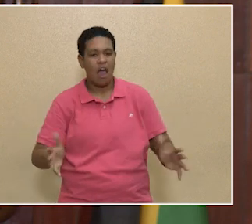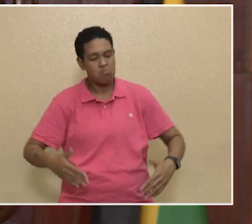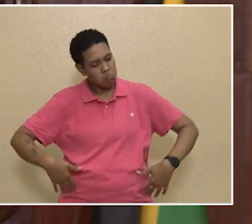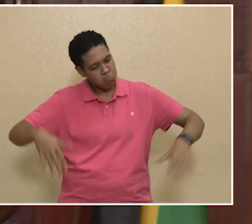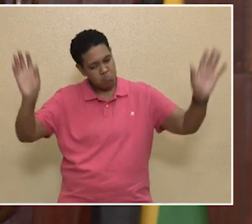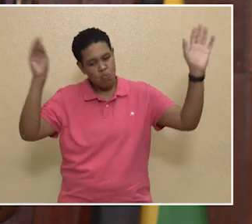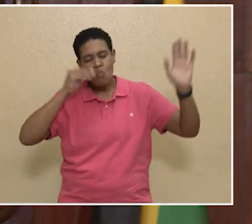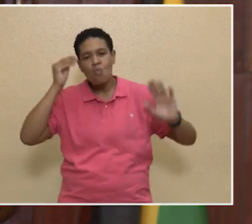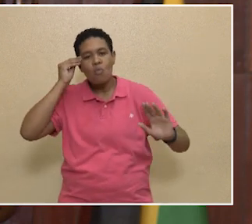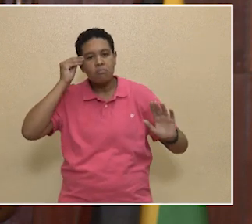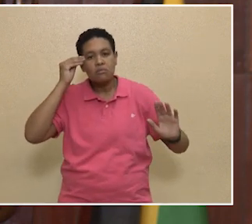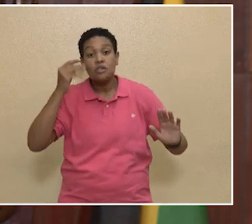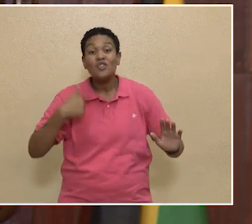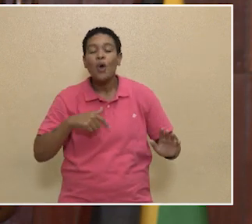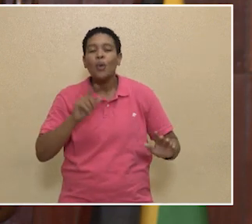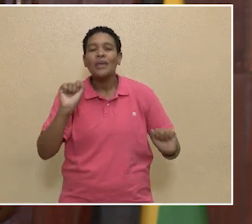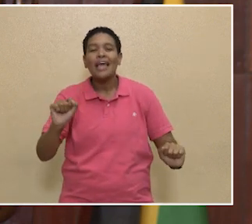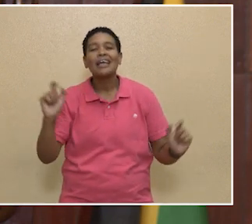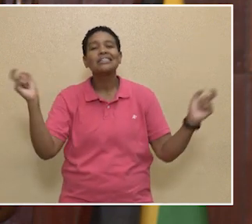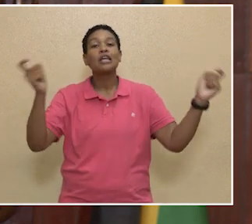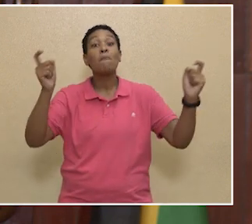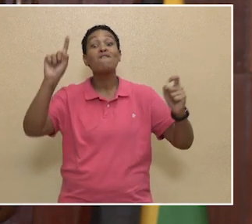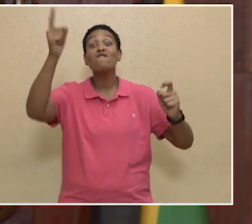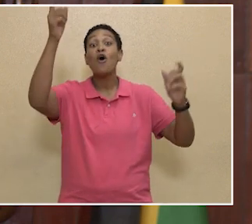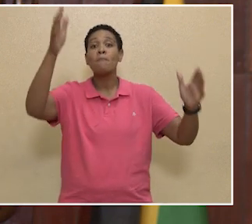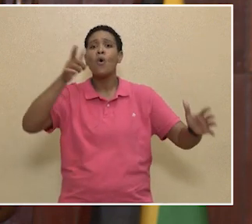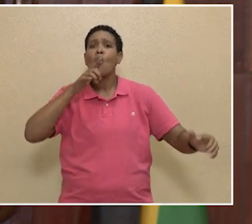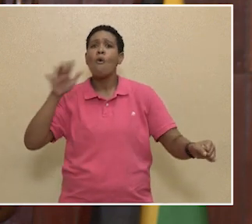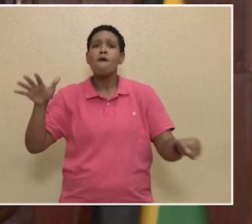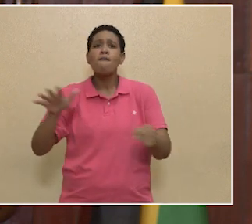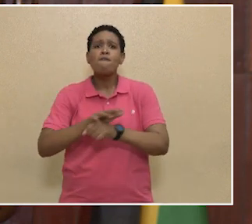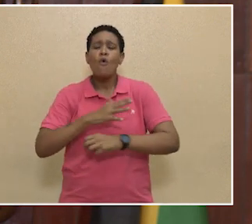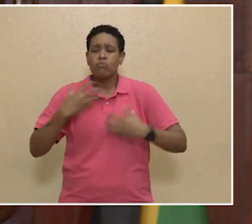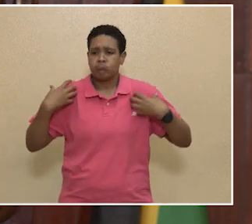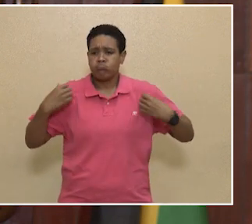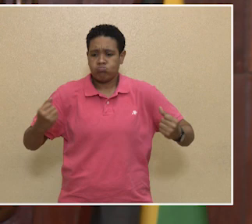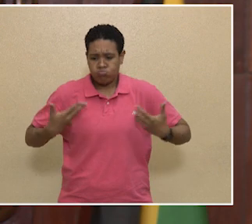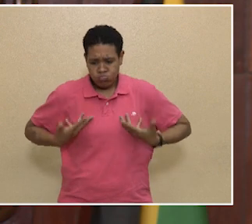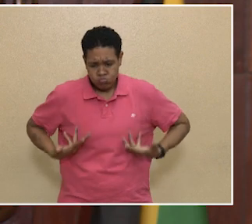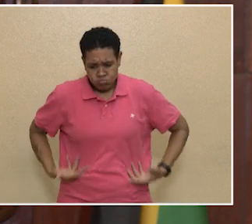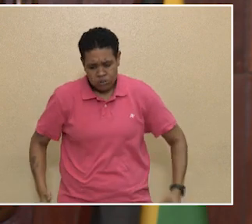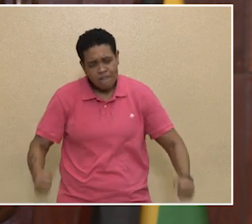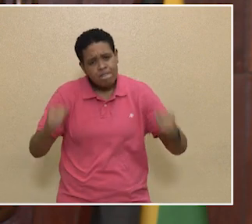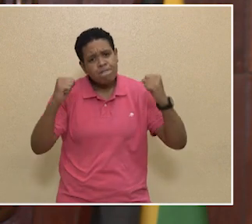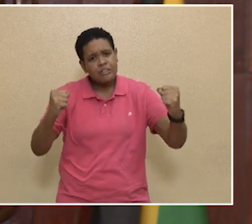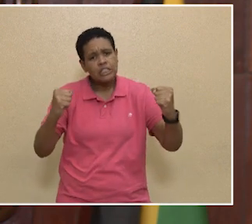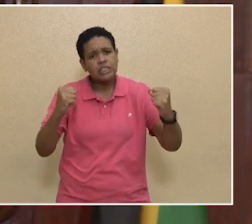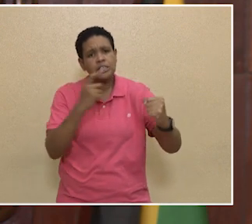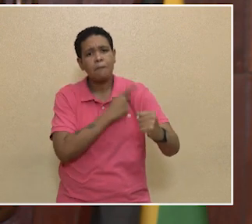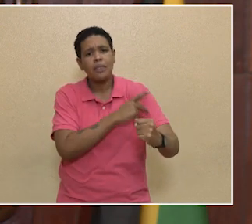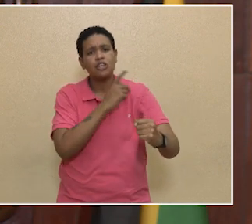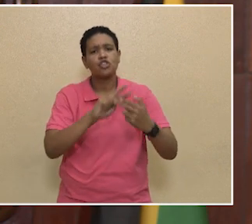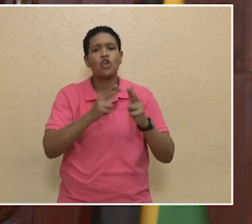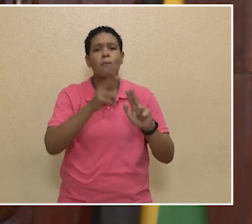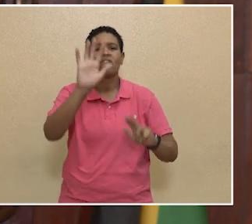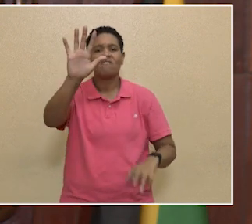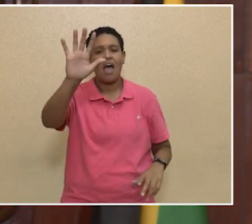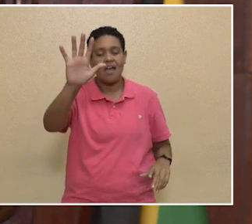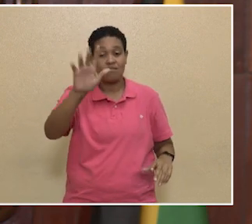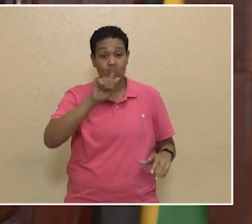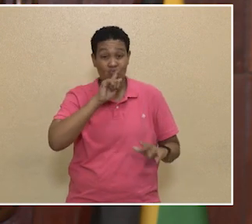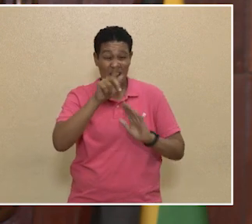first fully recovered COVID-19 case. This is patient number 5. And there's a protocol